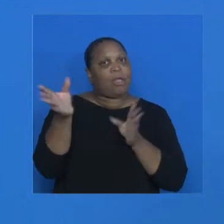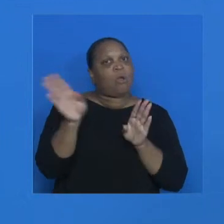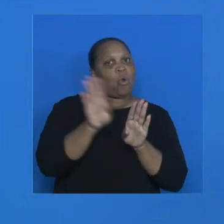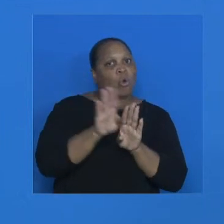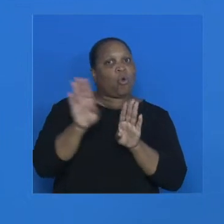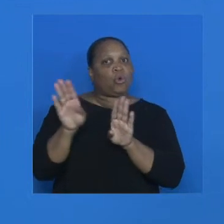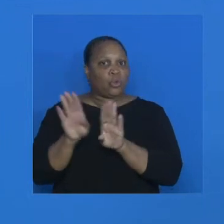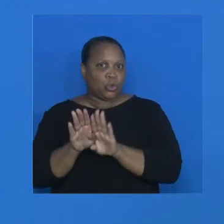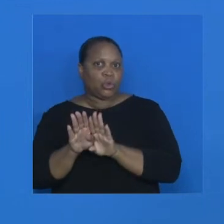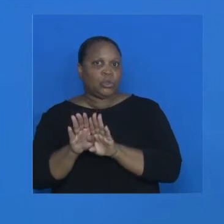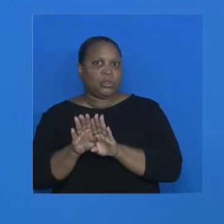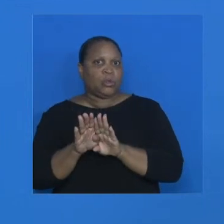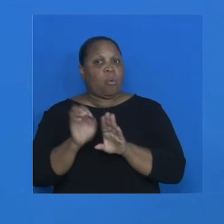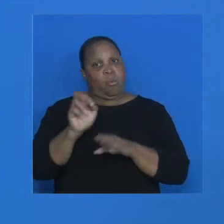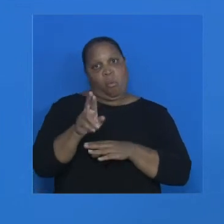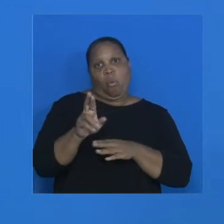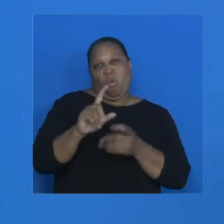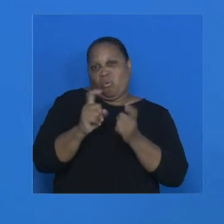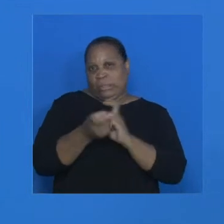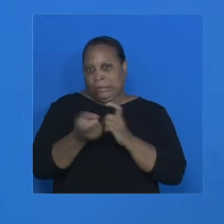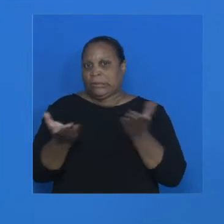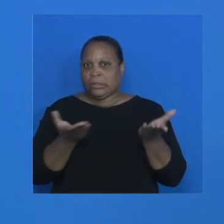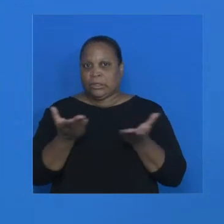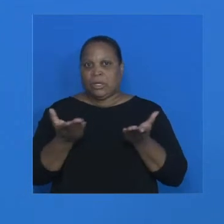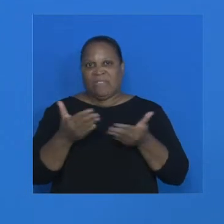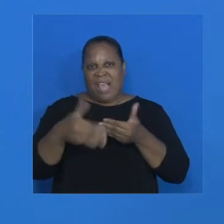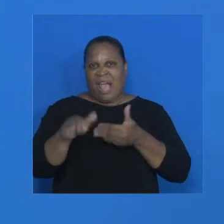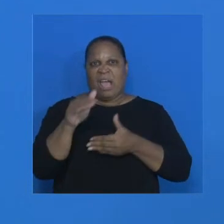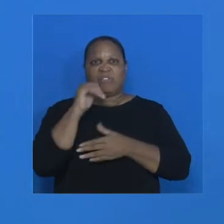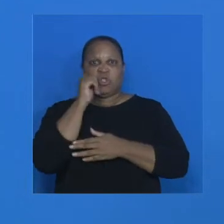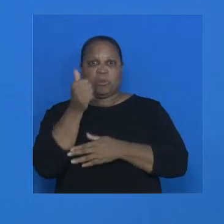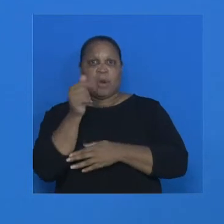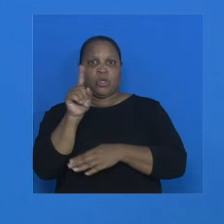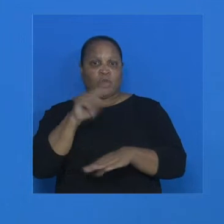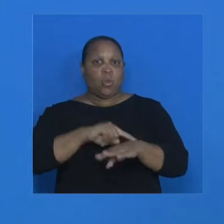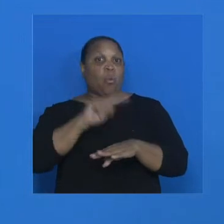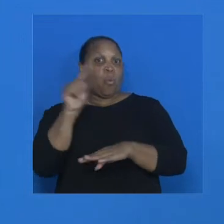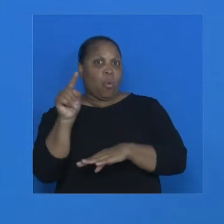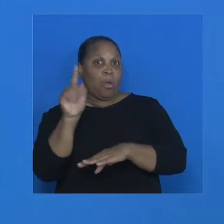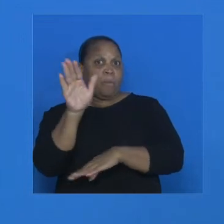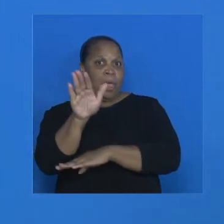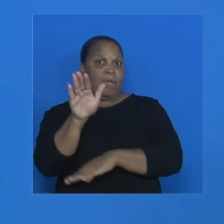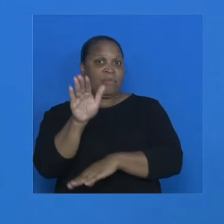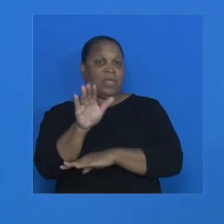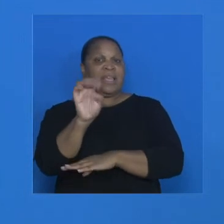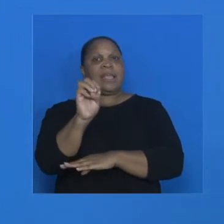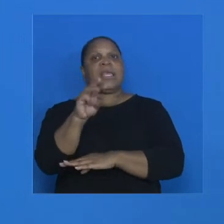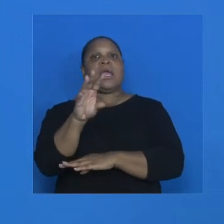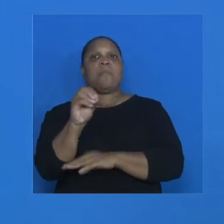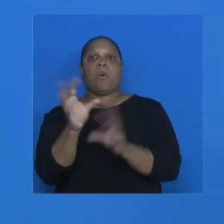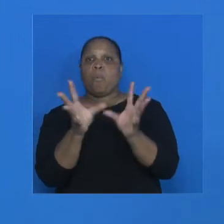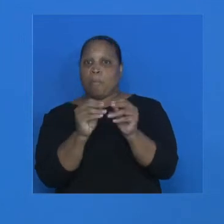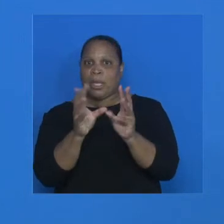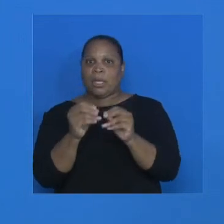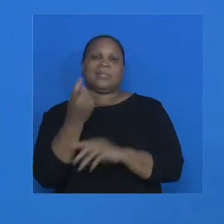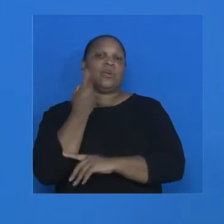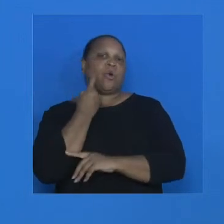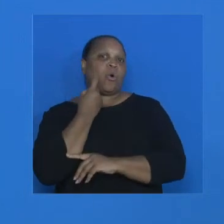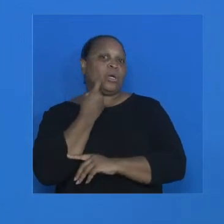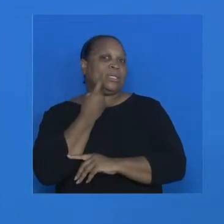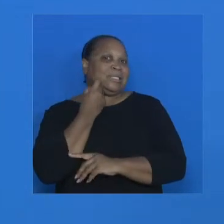or curtailing of services following tomorrow's 1 p.m. EMO meeting. Currently, there is